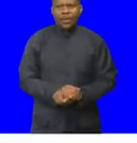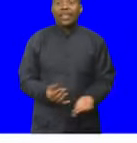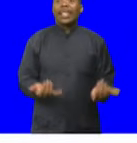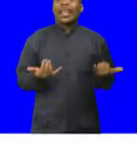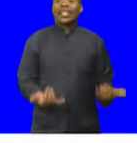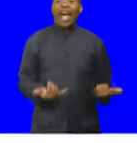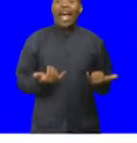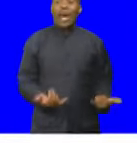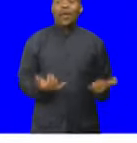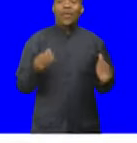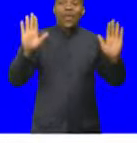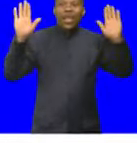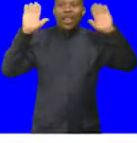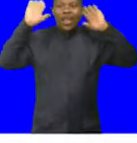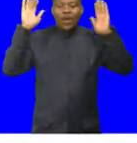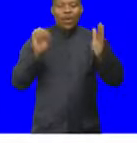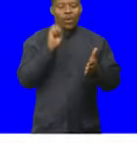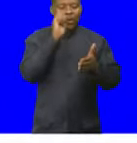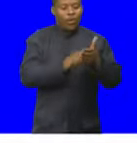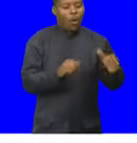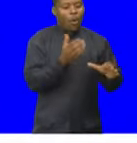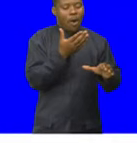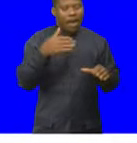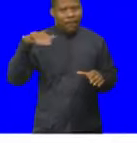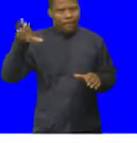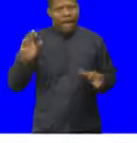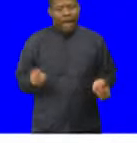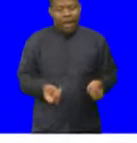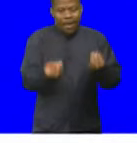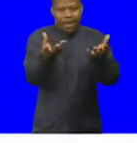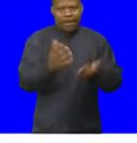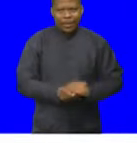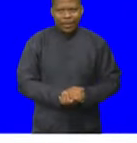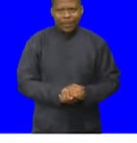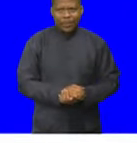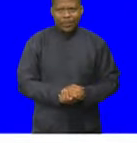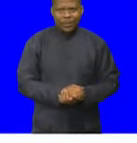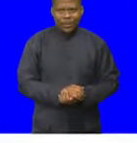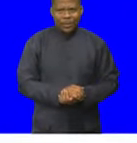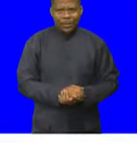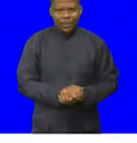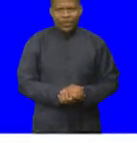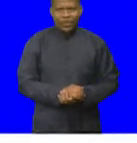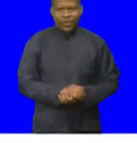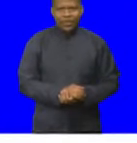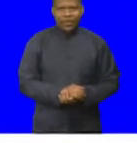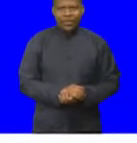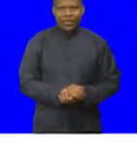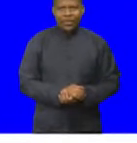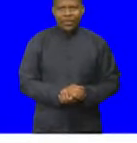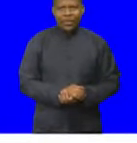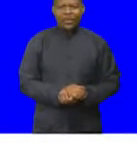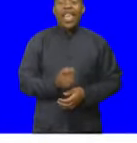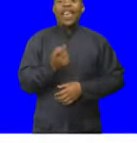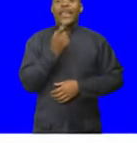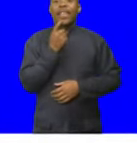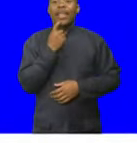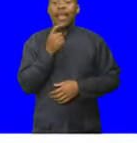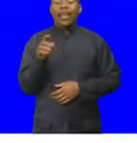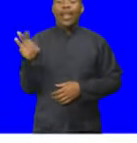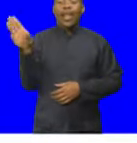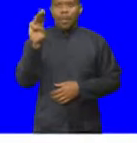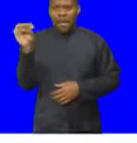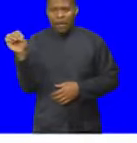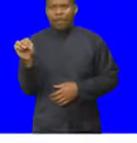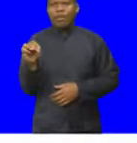Mgeli kulesikhathi asiqaphunele tokuletendeka kulamanye emave emhlaba sicalanga nayilethi. Nanguluwe livele eFinland Sanna Marin